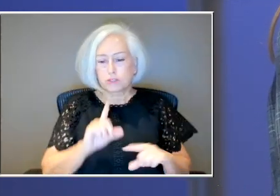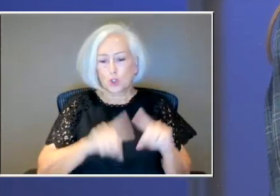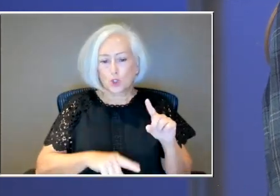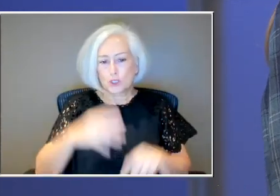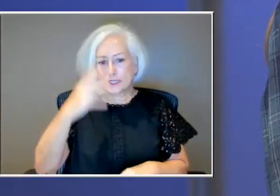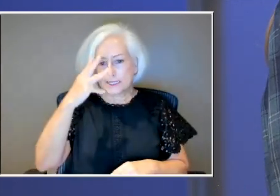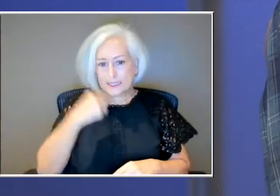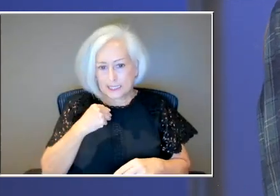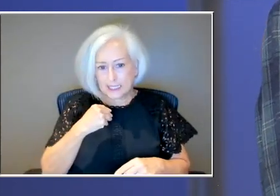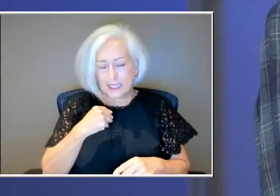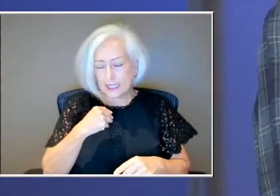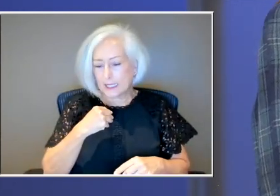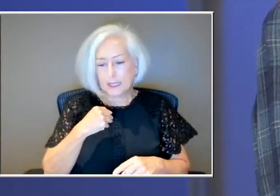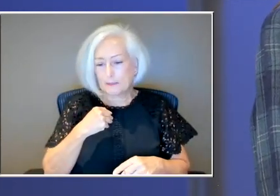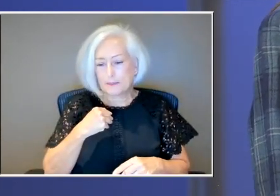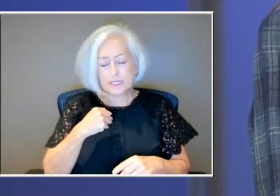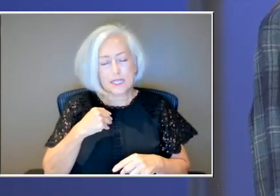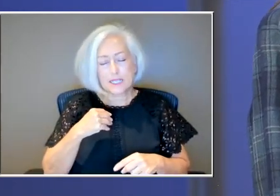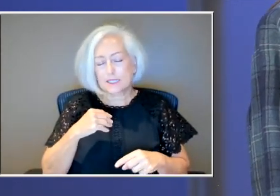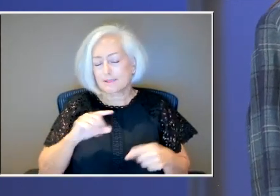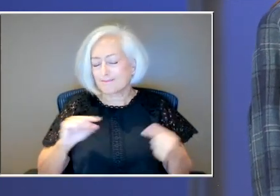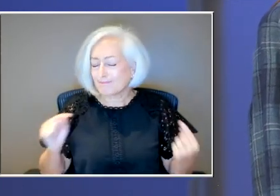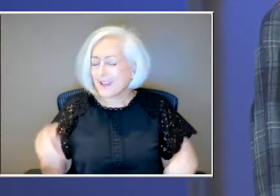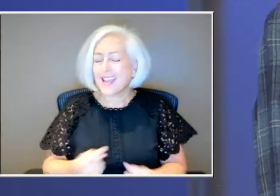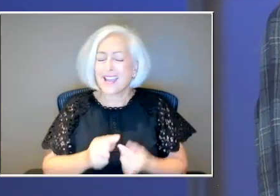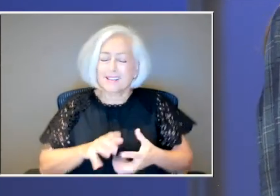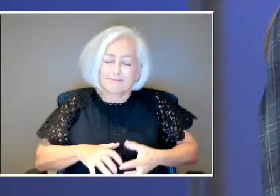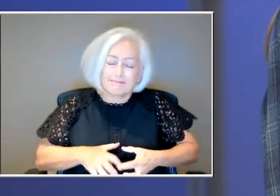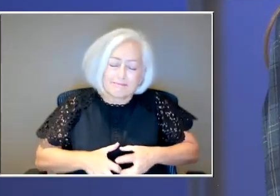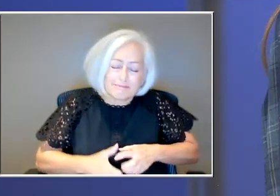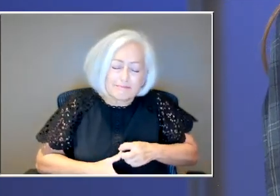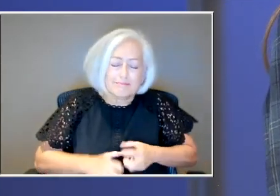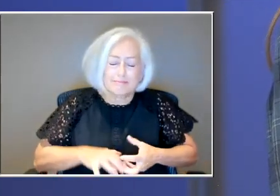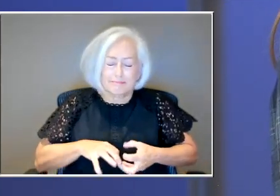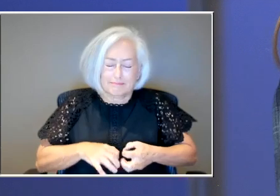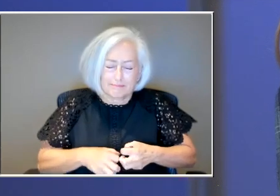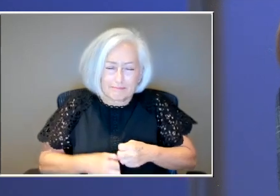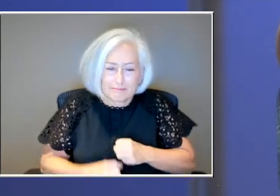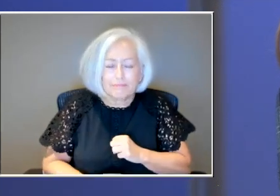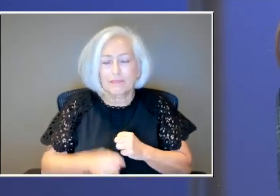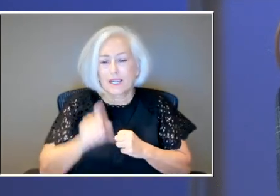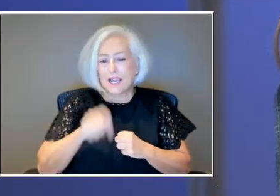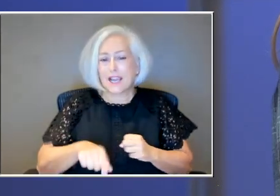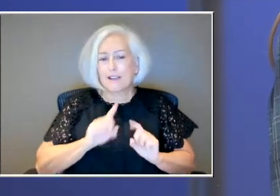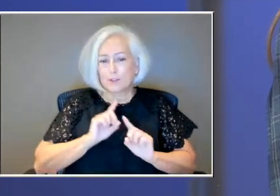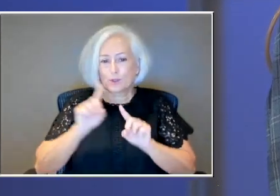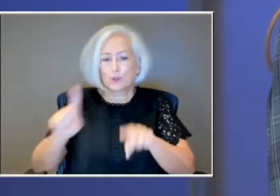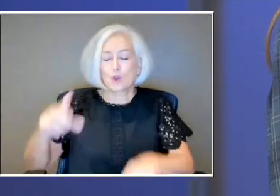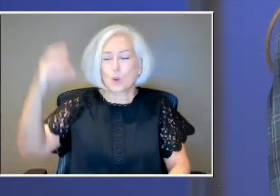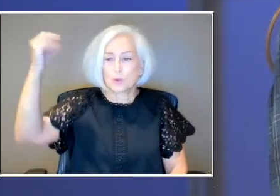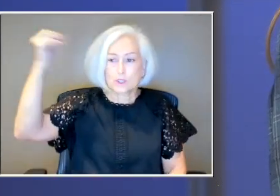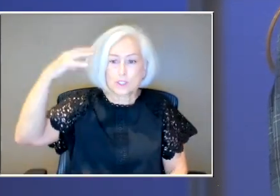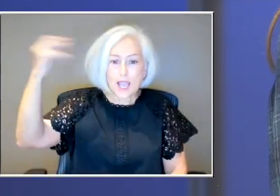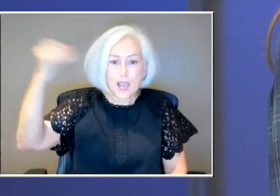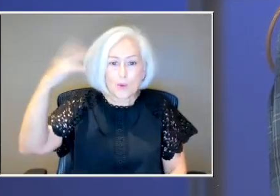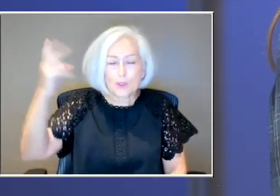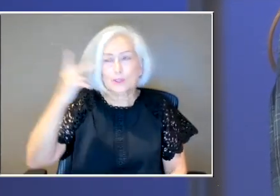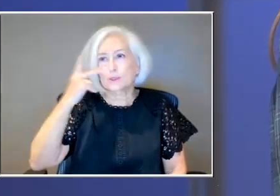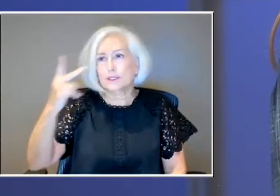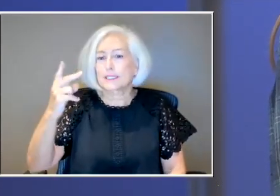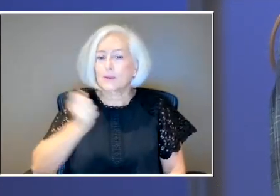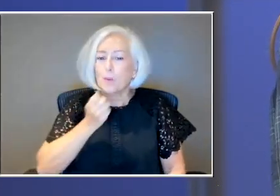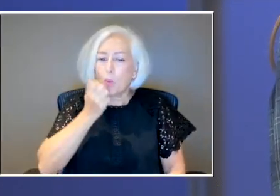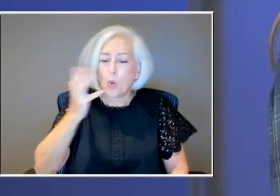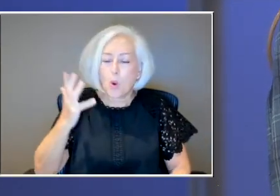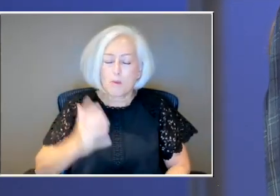woken up at night just with really bad pain and have to like go take a shower or something and see if that would help in the middle of the